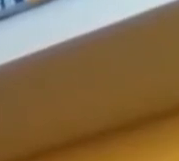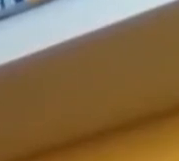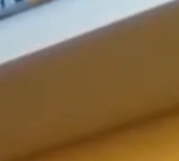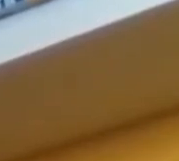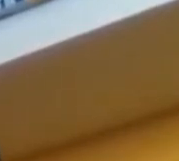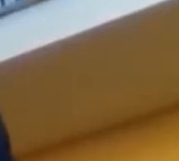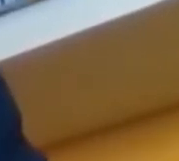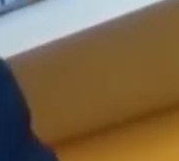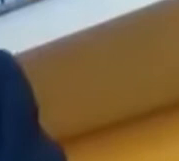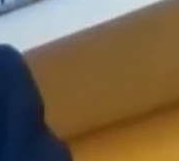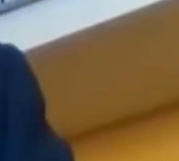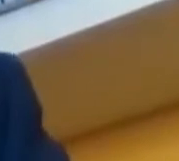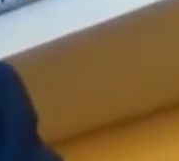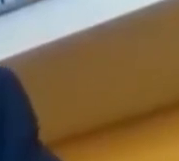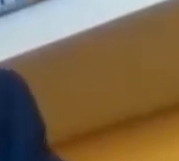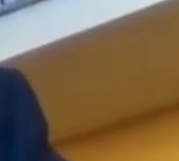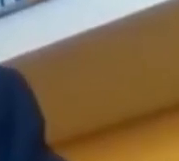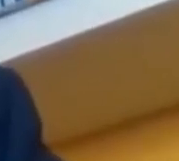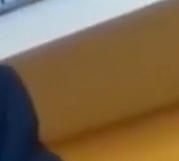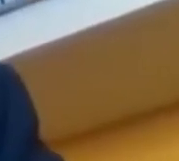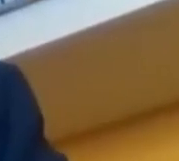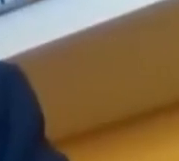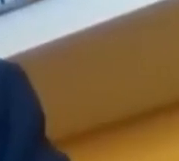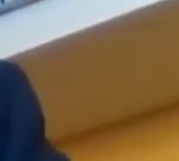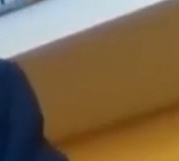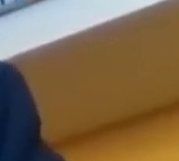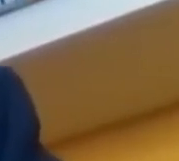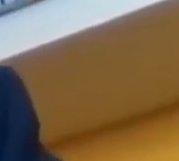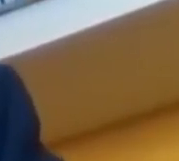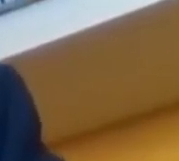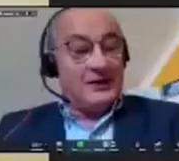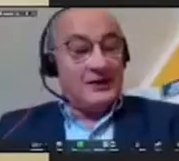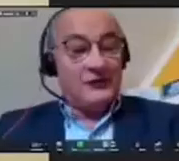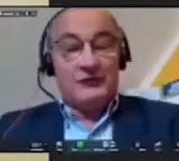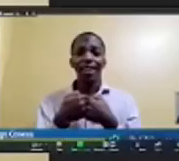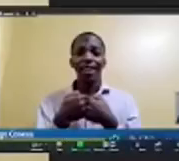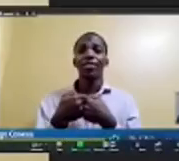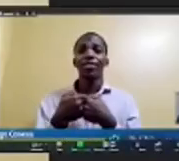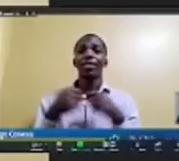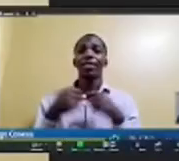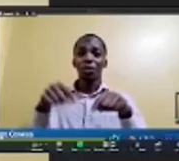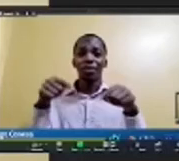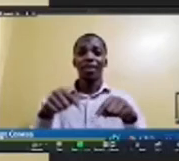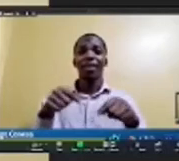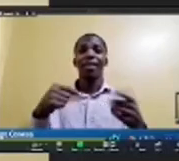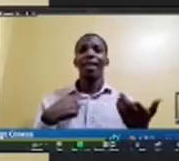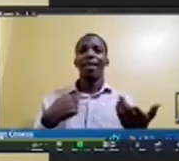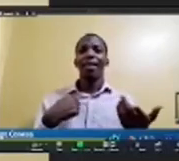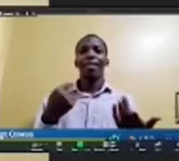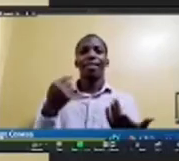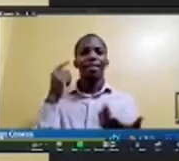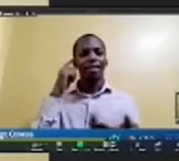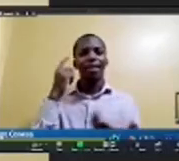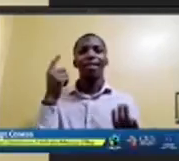countries. It's very challenging today, and I think the title is very challenging and interesting, is how can